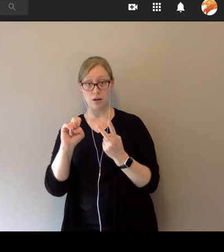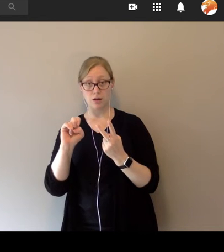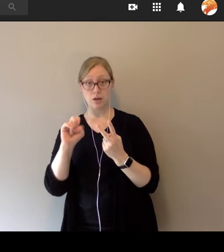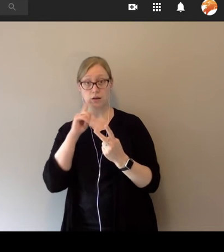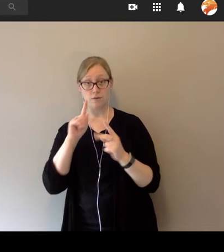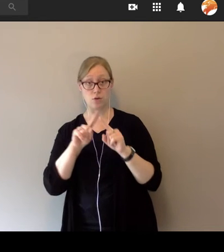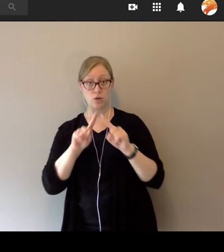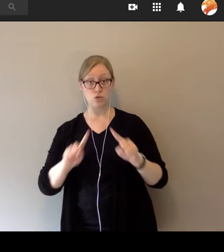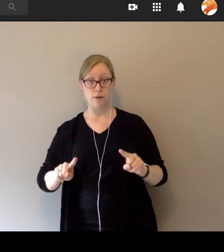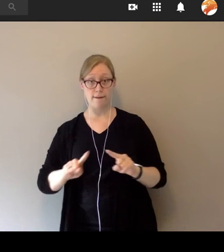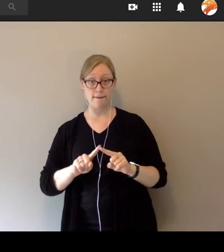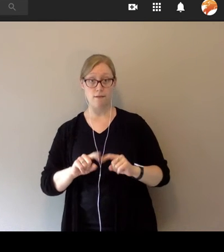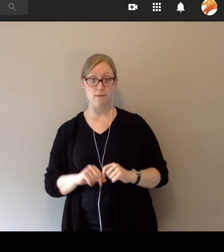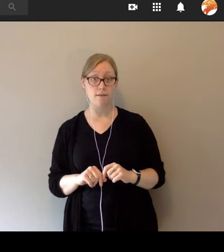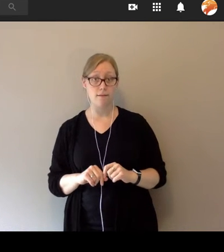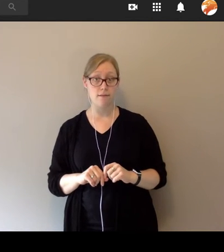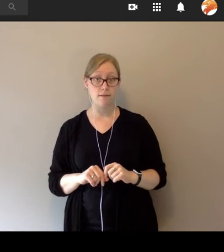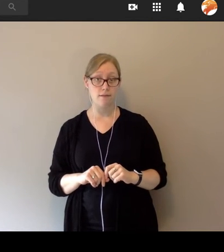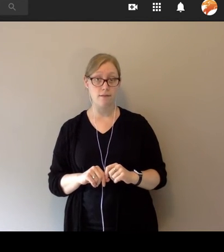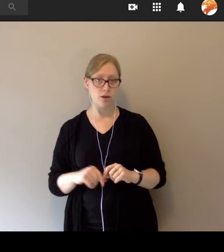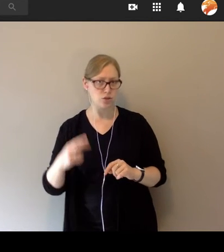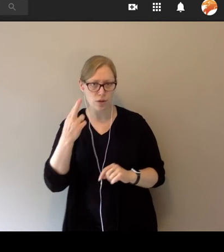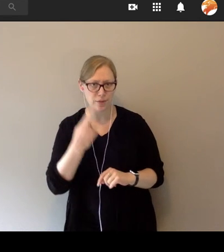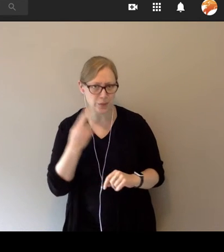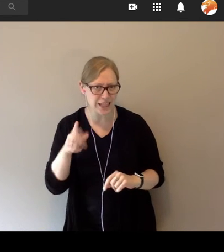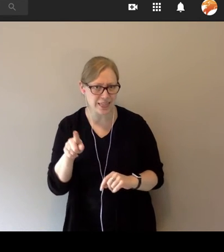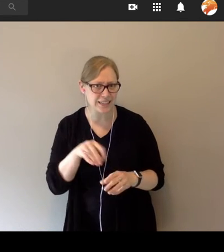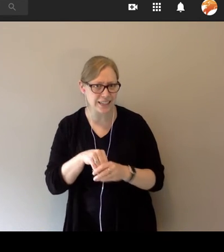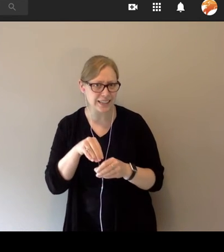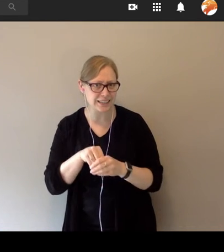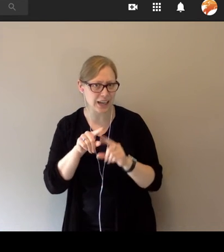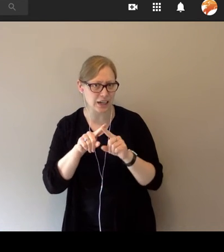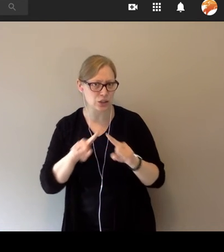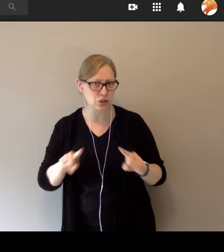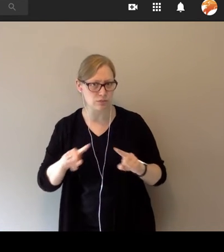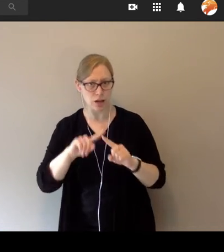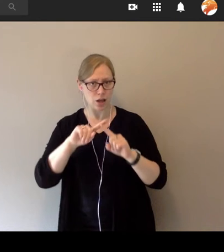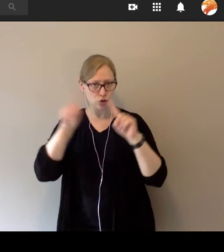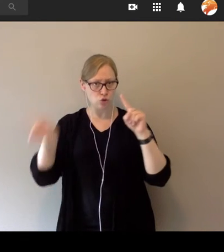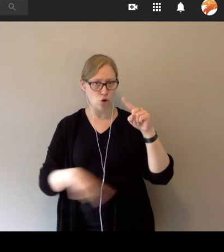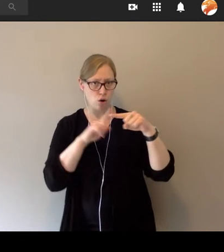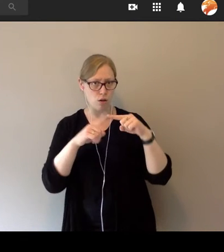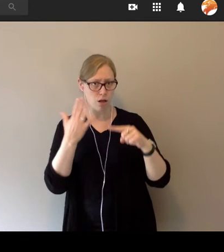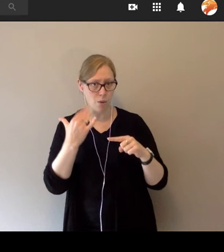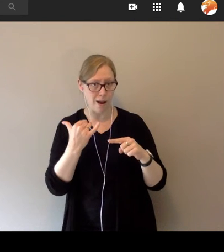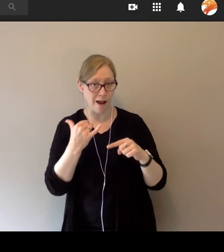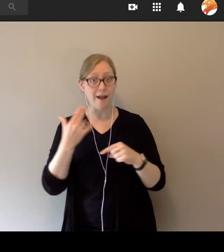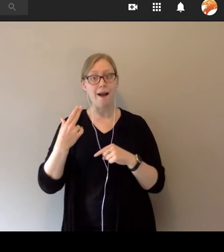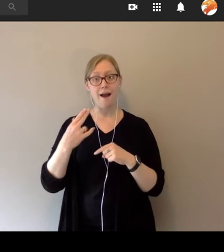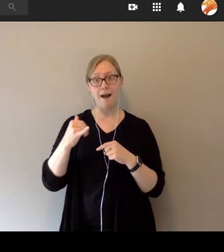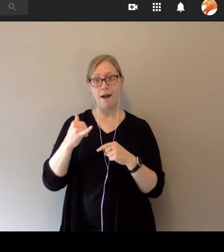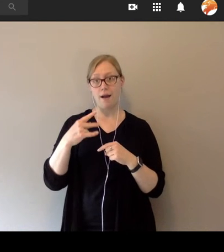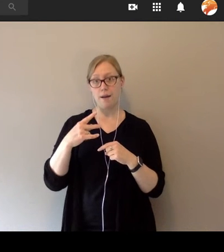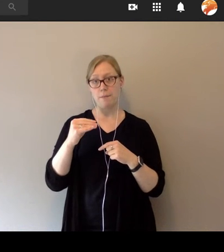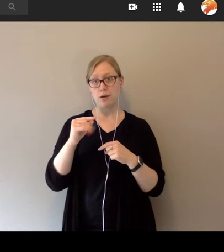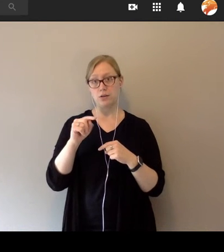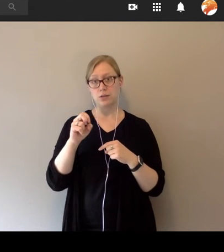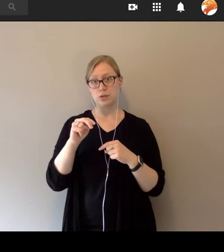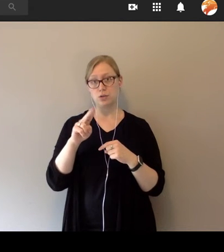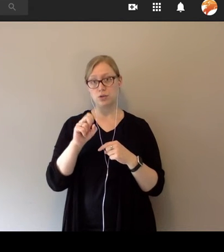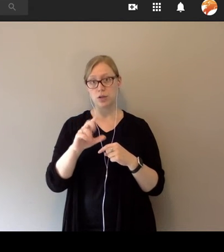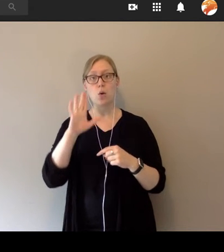we drew it inside a circle is for this reason, because the hypotenuse is always going to be the radius of this